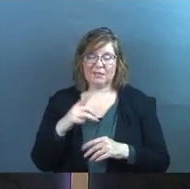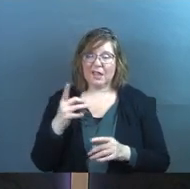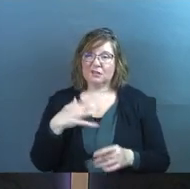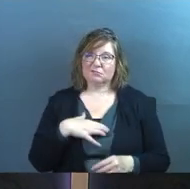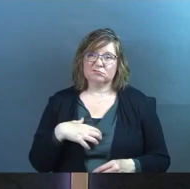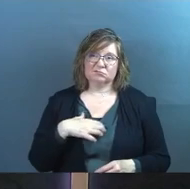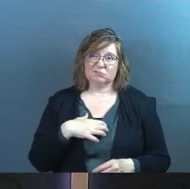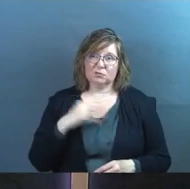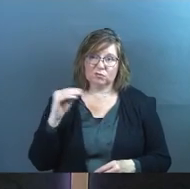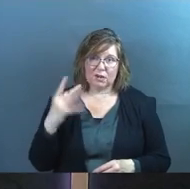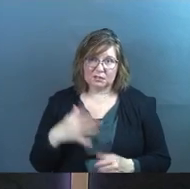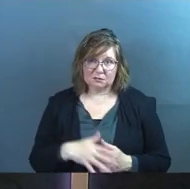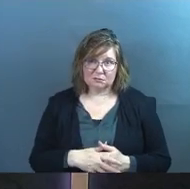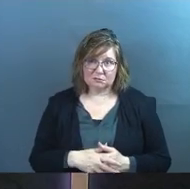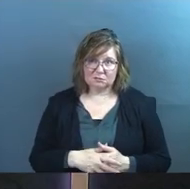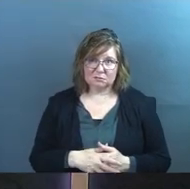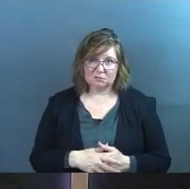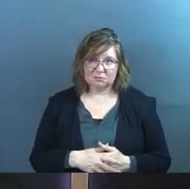rotten grace.